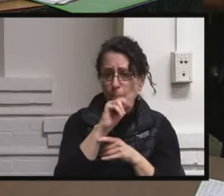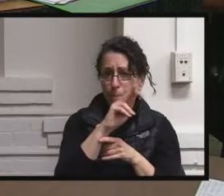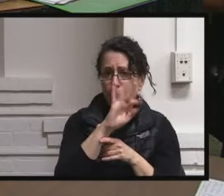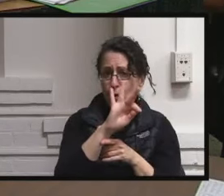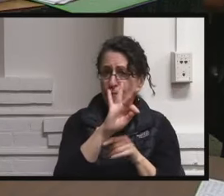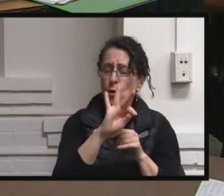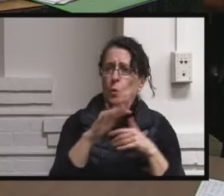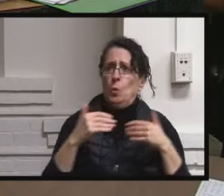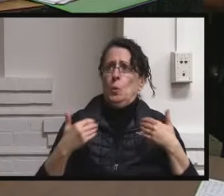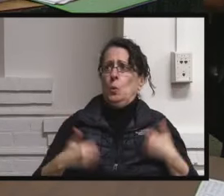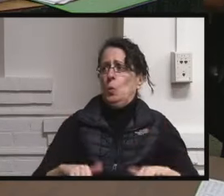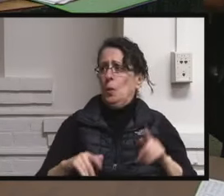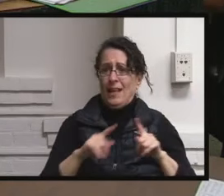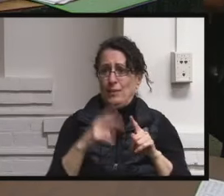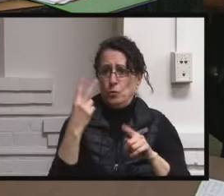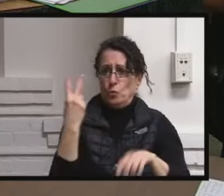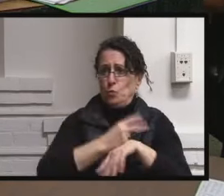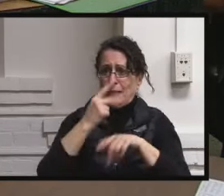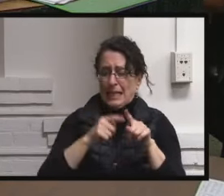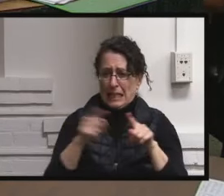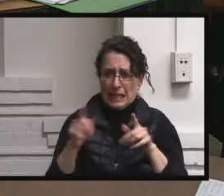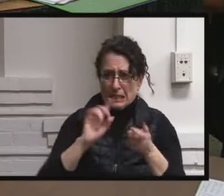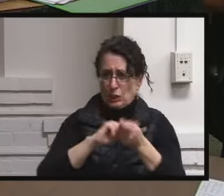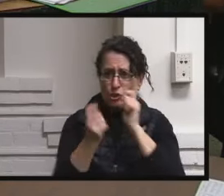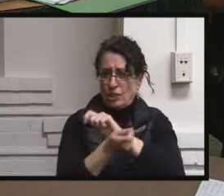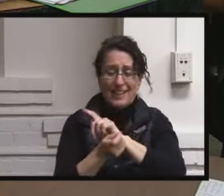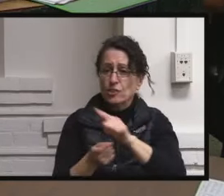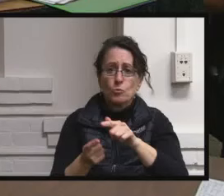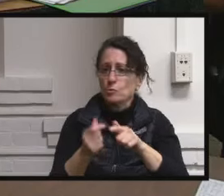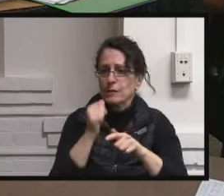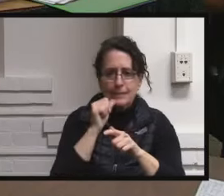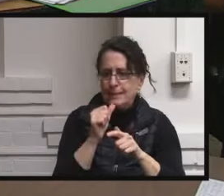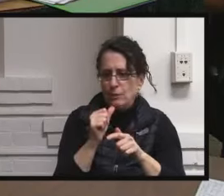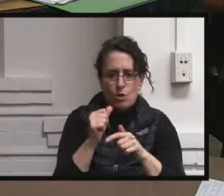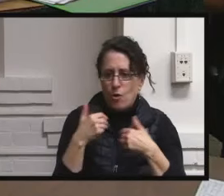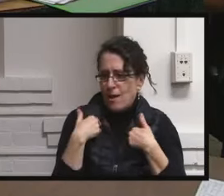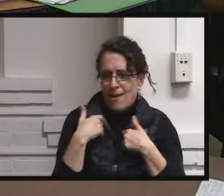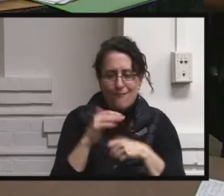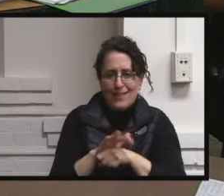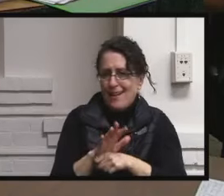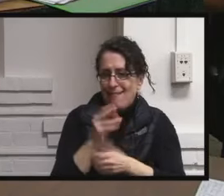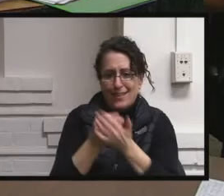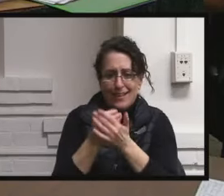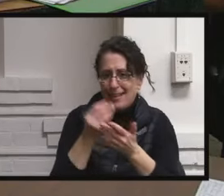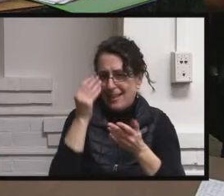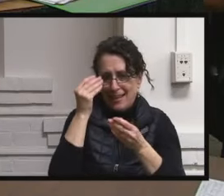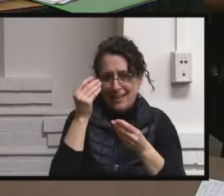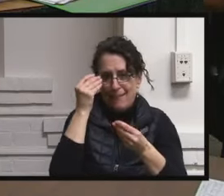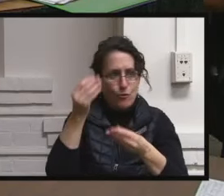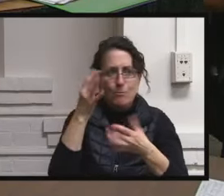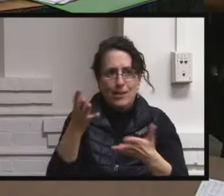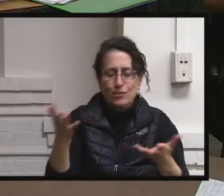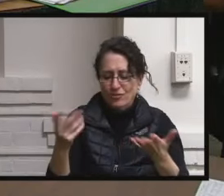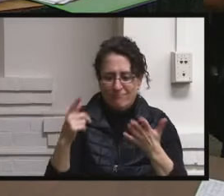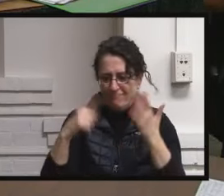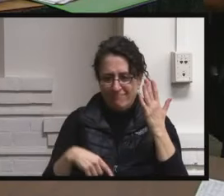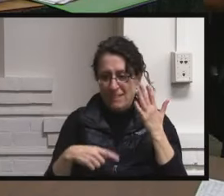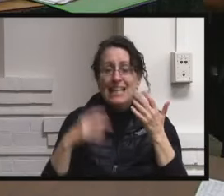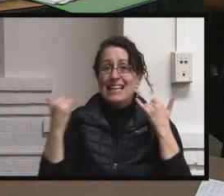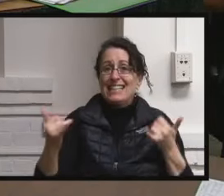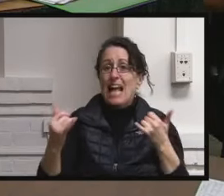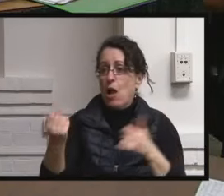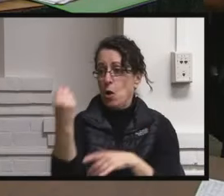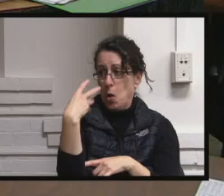changed substantially in those 2 days, and we didn't have the updated information at least at the administration and select board level until today.